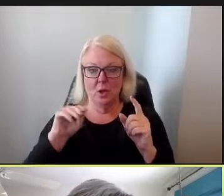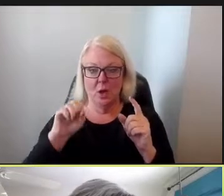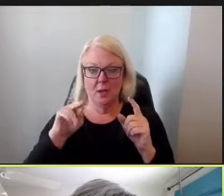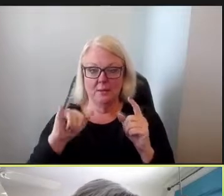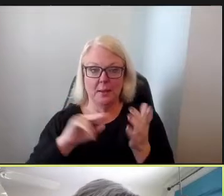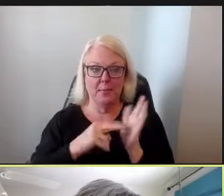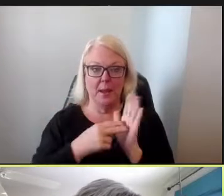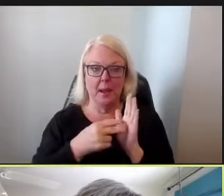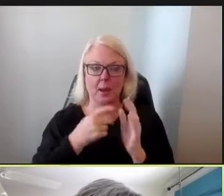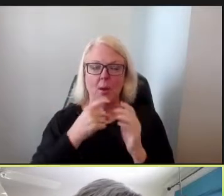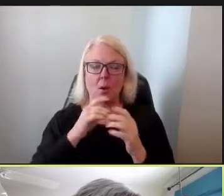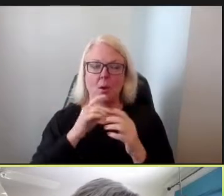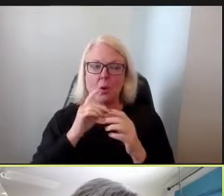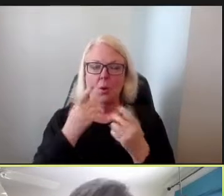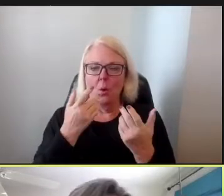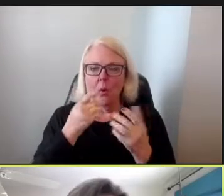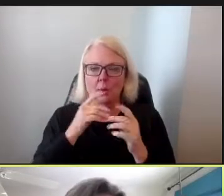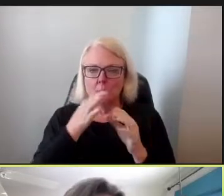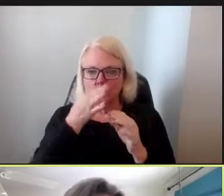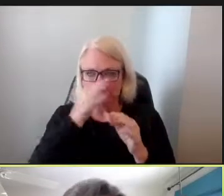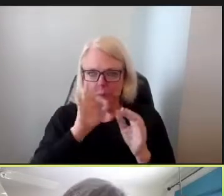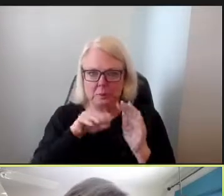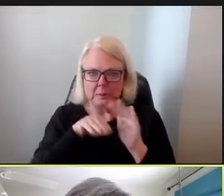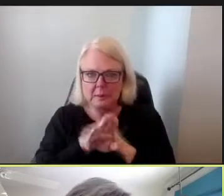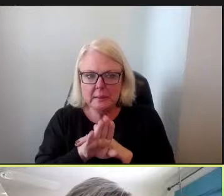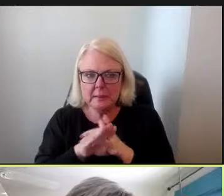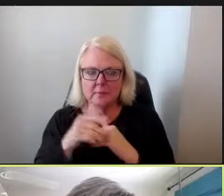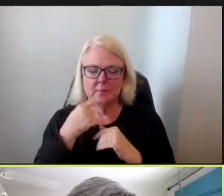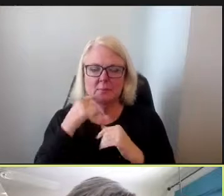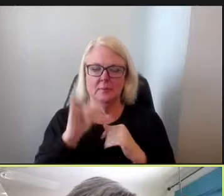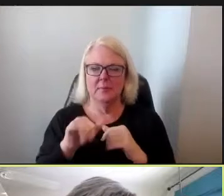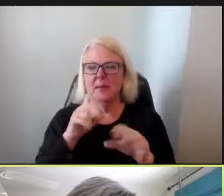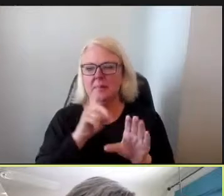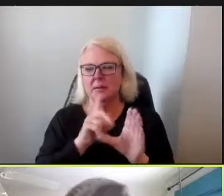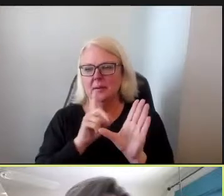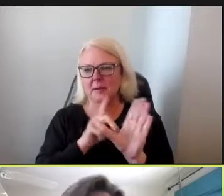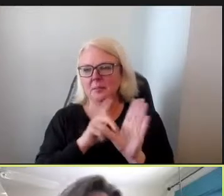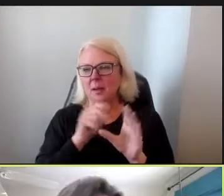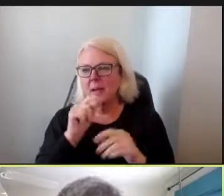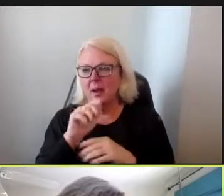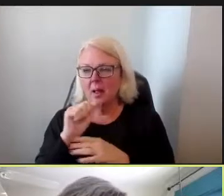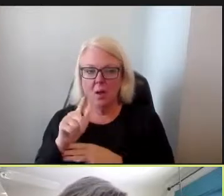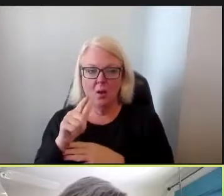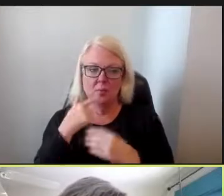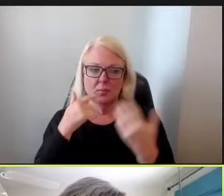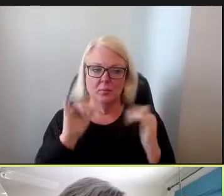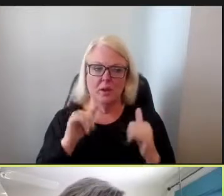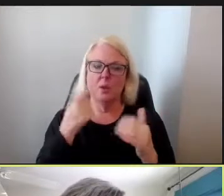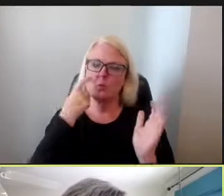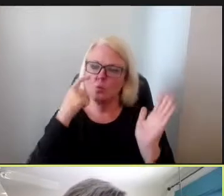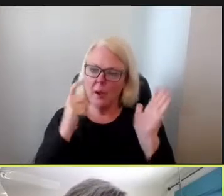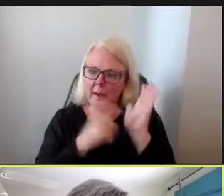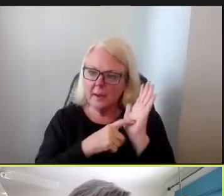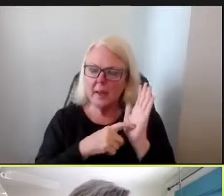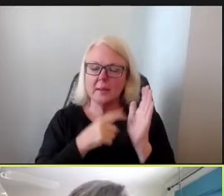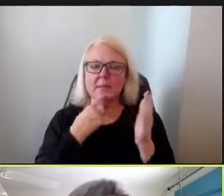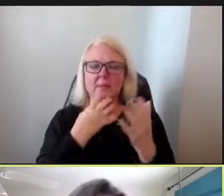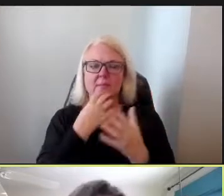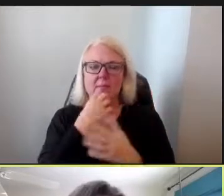mean something that has nothing to do with an easily nameable disability at all, a sense of being recognized and